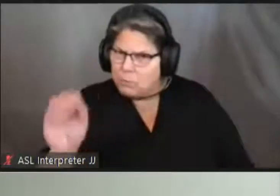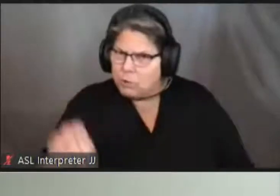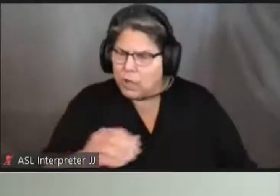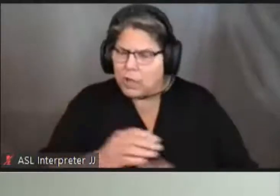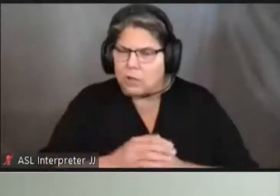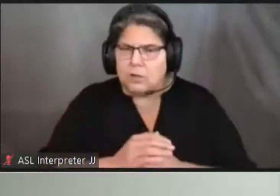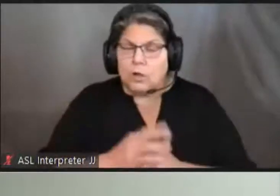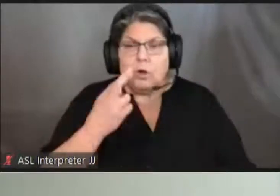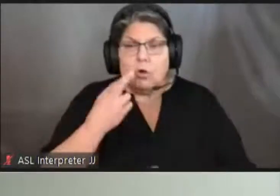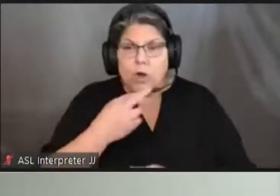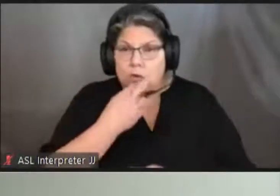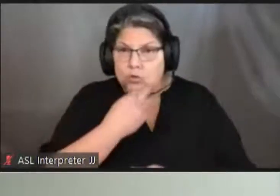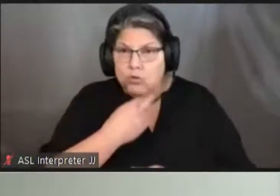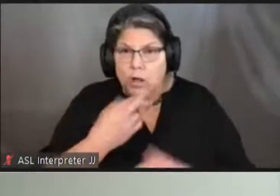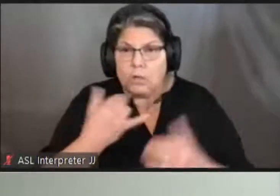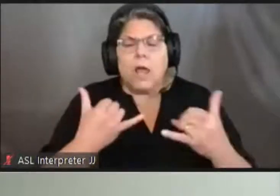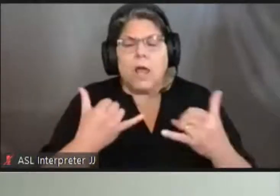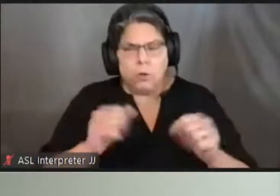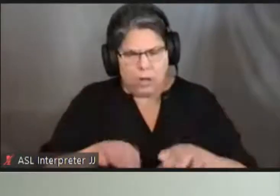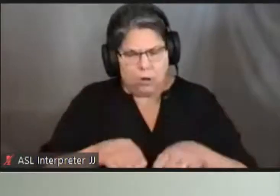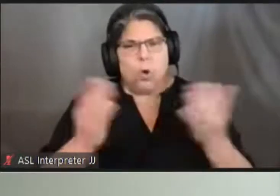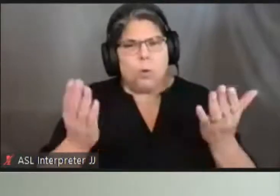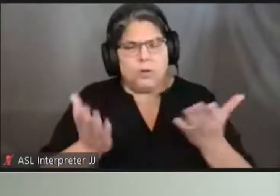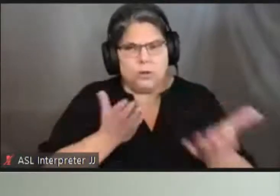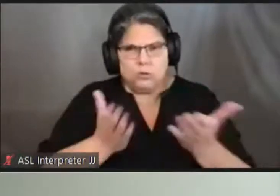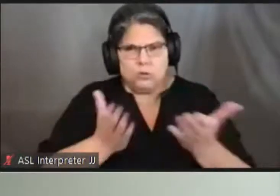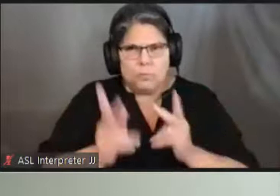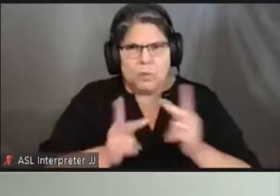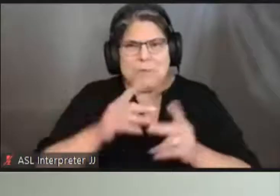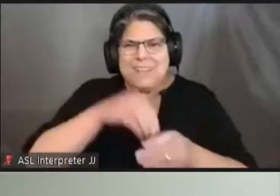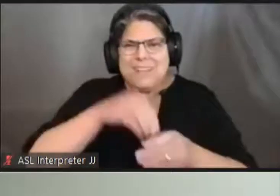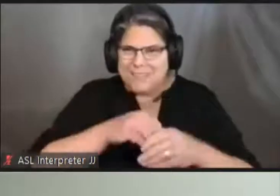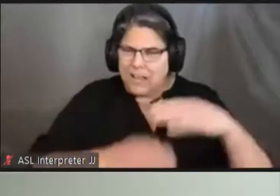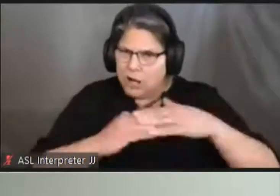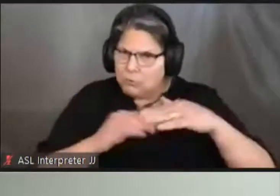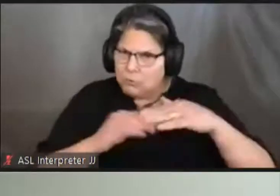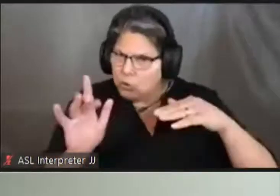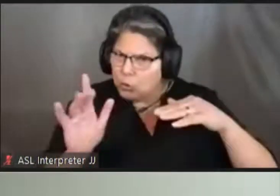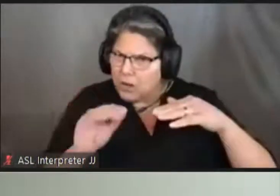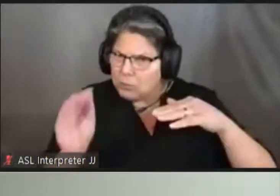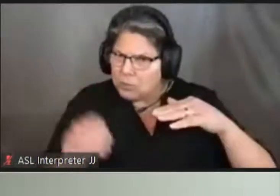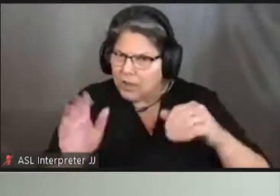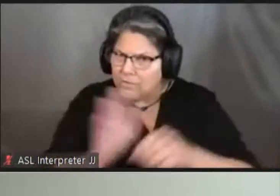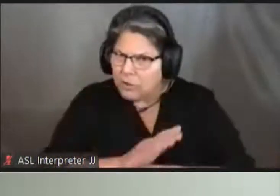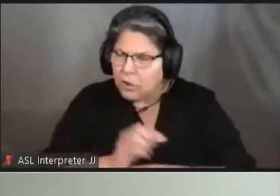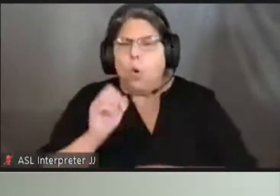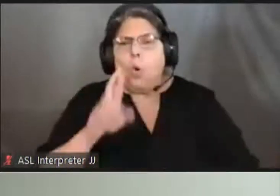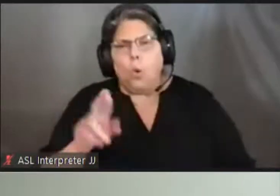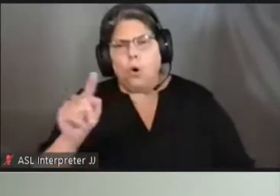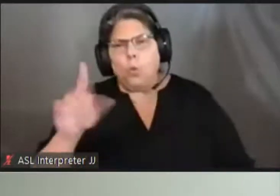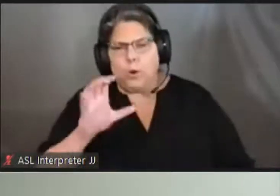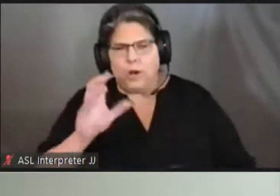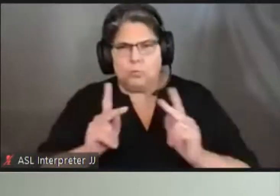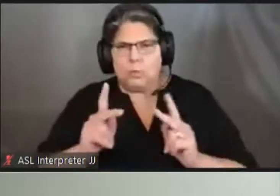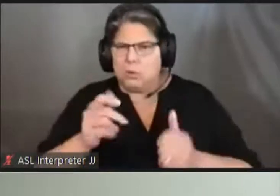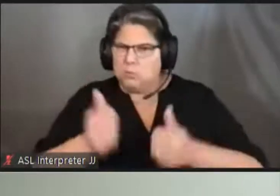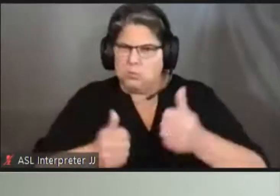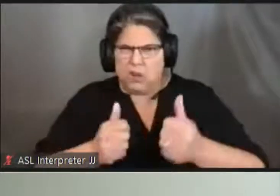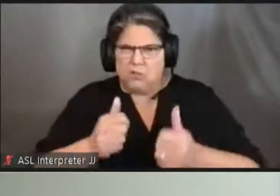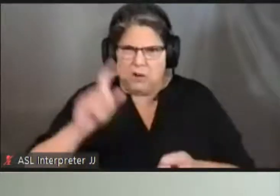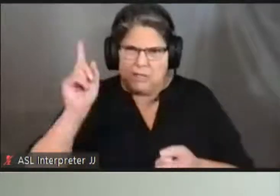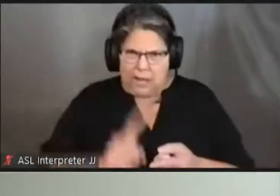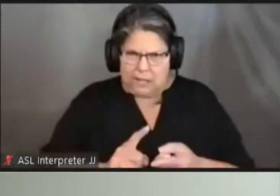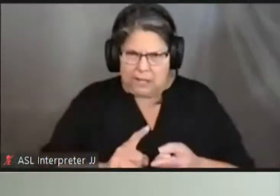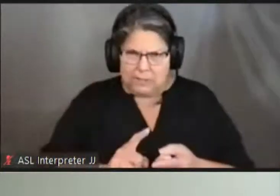Restaurants now can serve indoors 25% capacity or 100 people, whichever is fewer. And